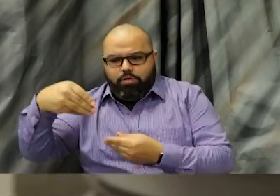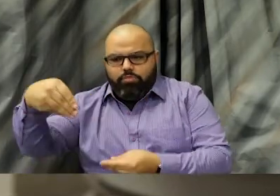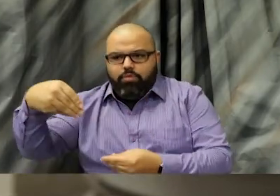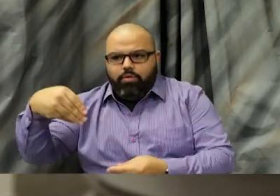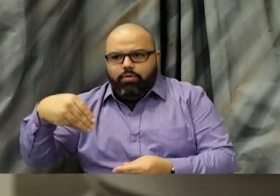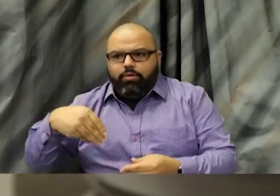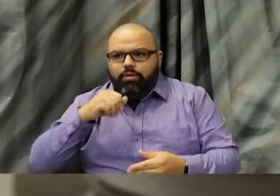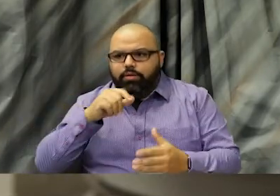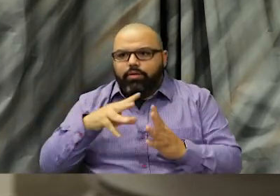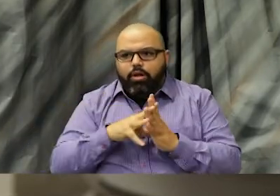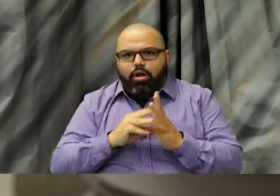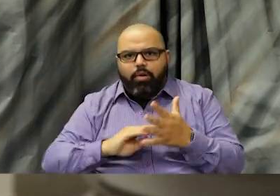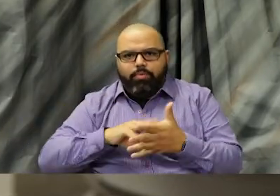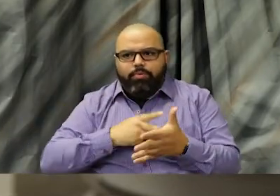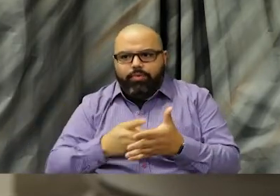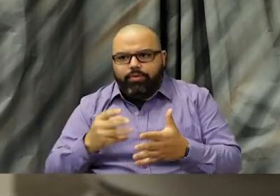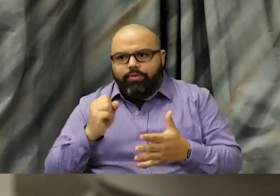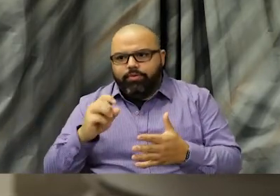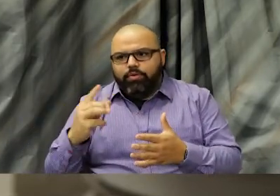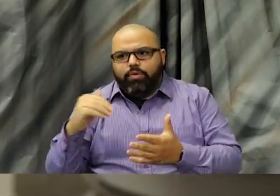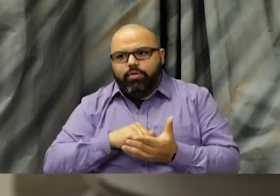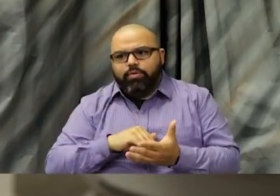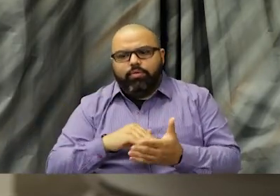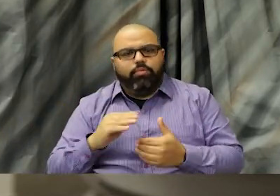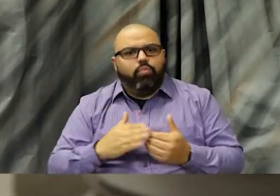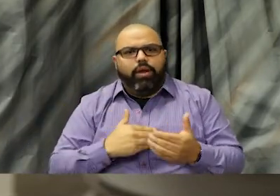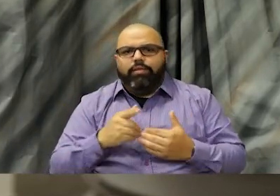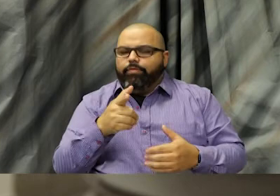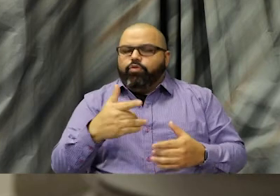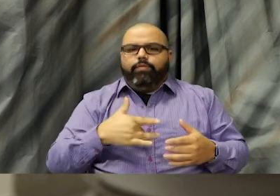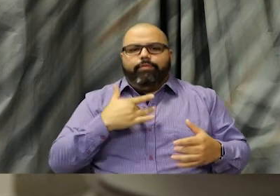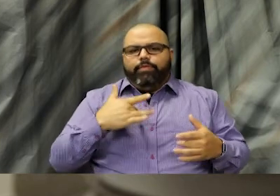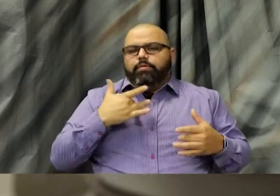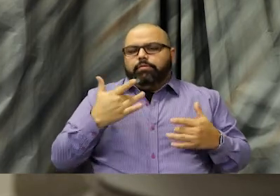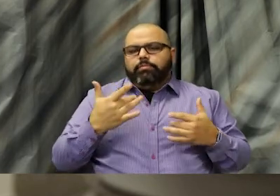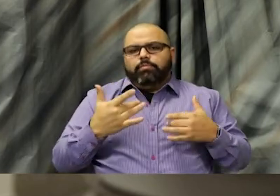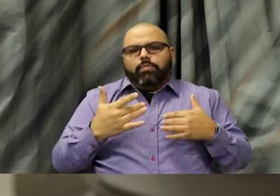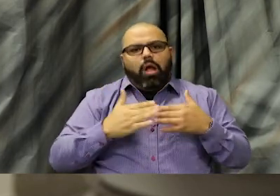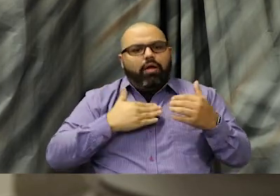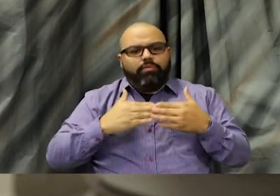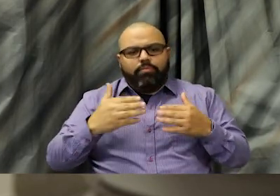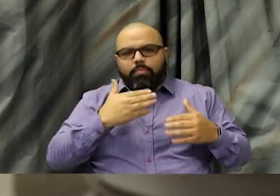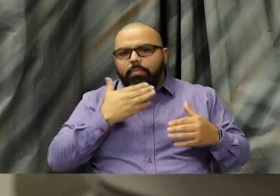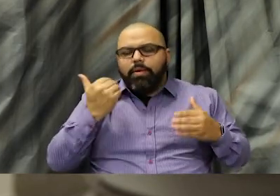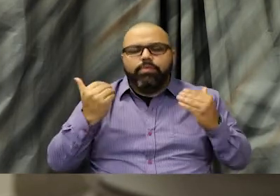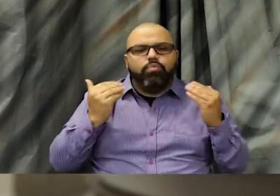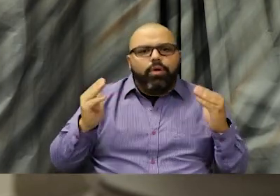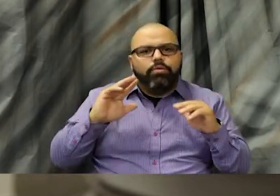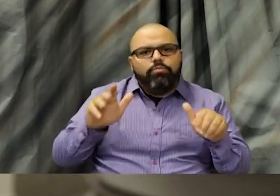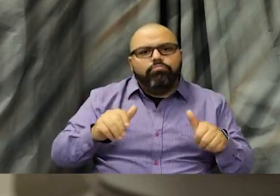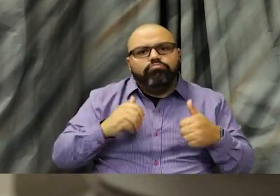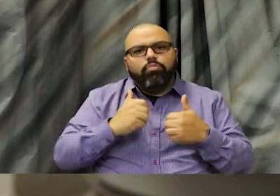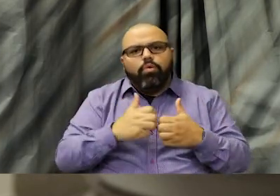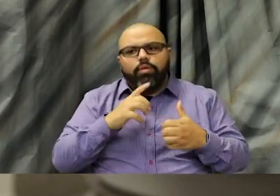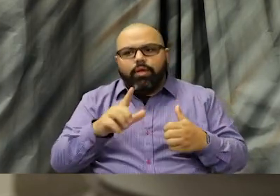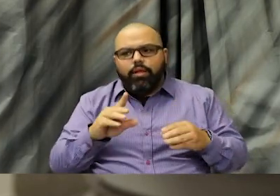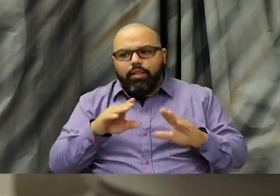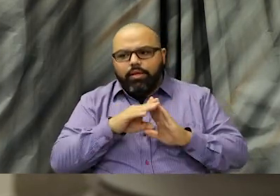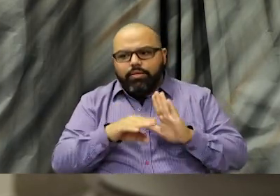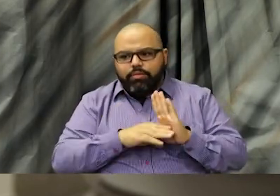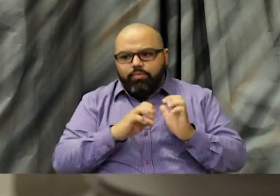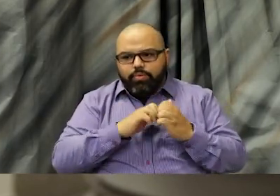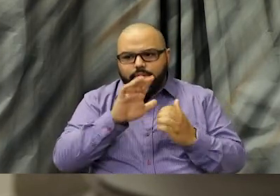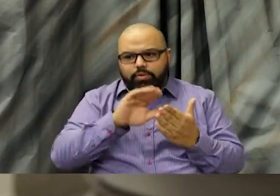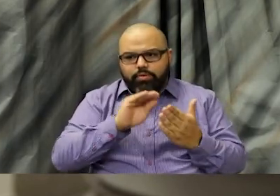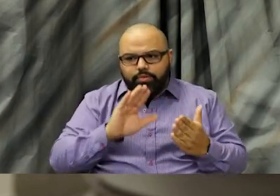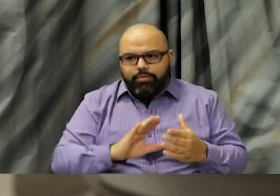instead of having to copy graphs. So it's, again, whatever you feel is the best way to approach that given lesson